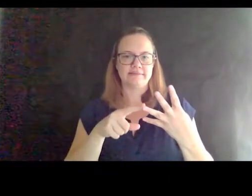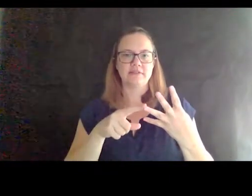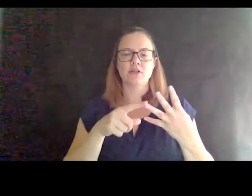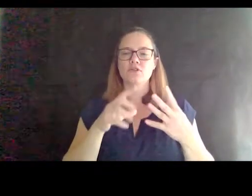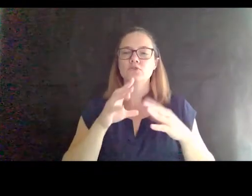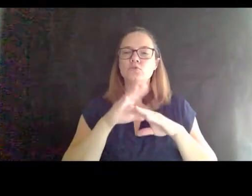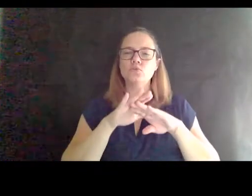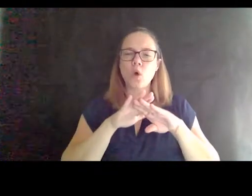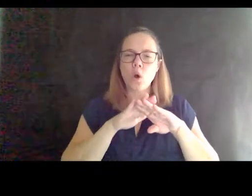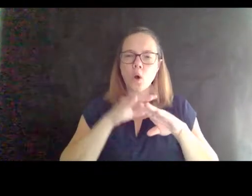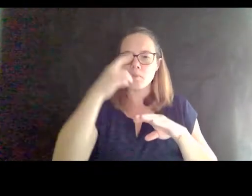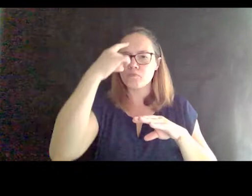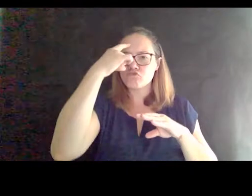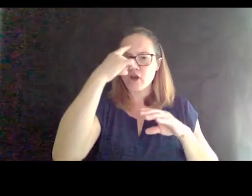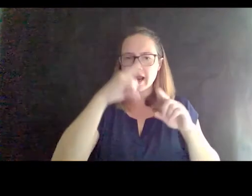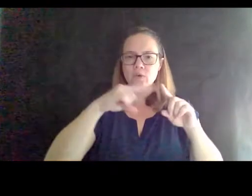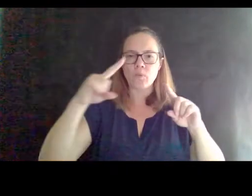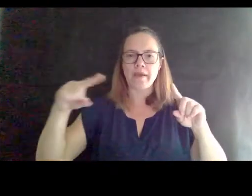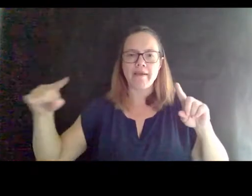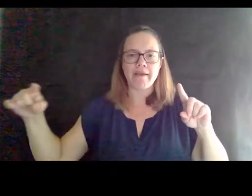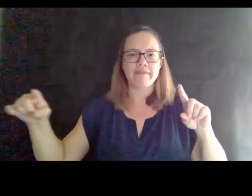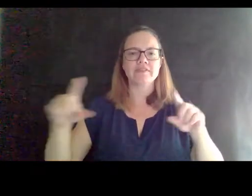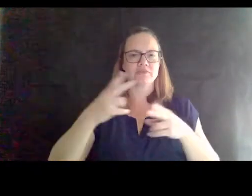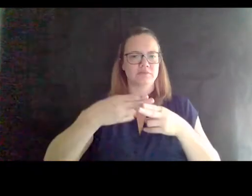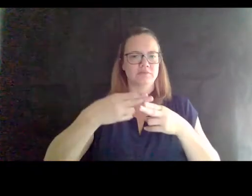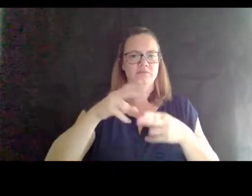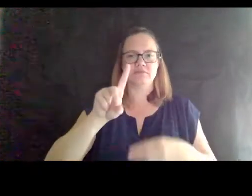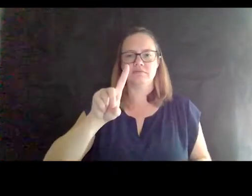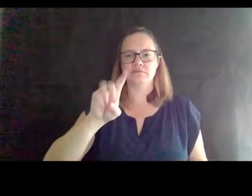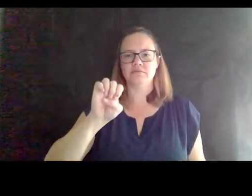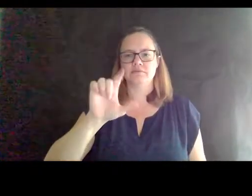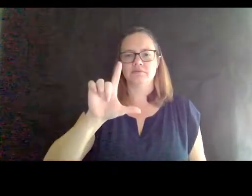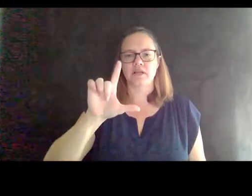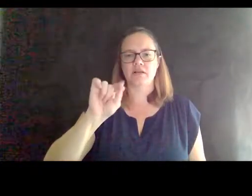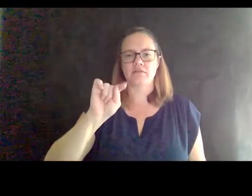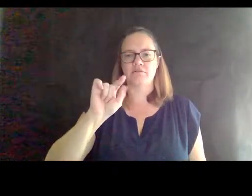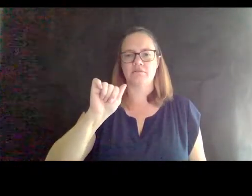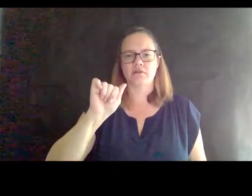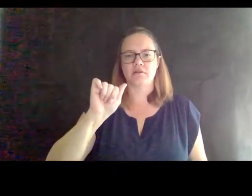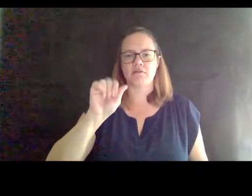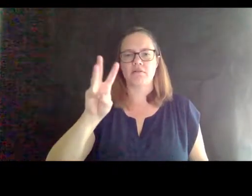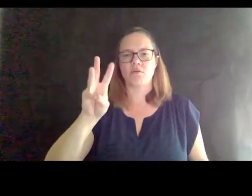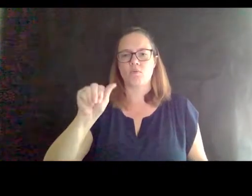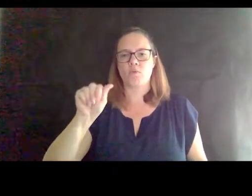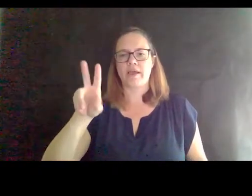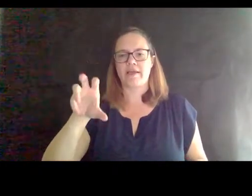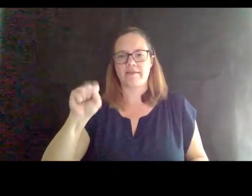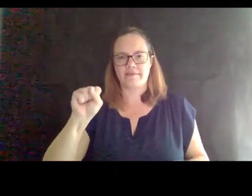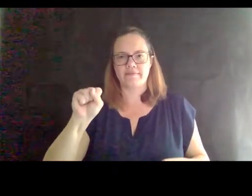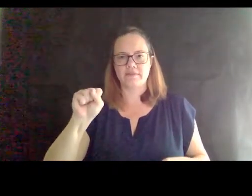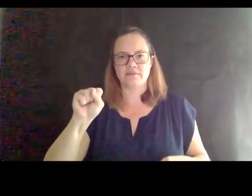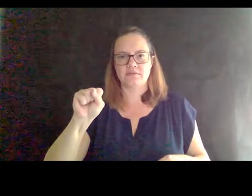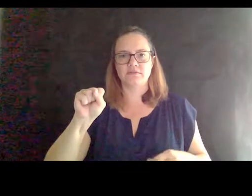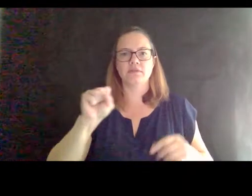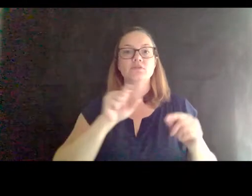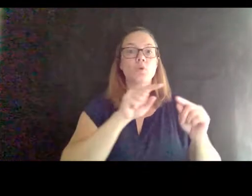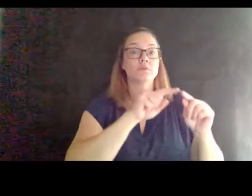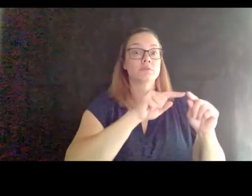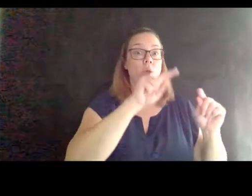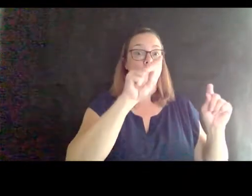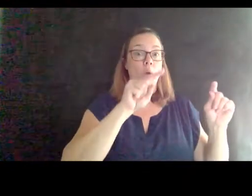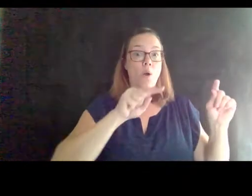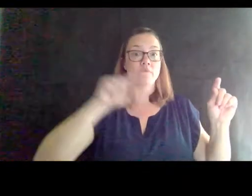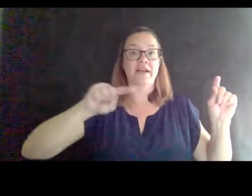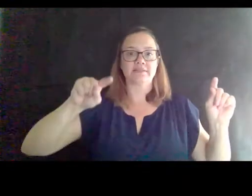slow brain waves is called delta waves are interspersed with small faster